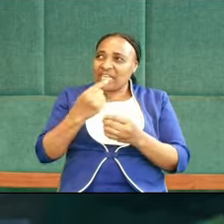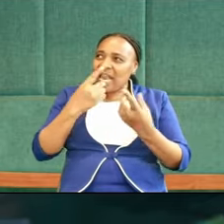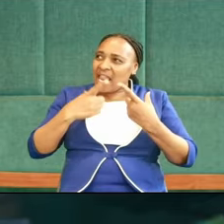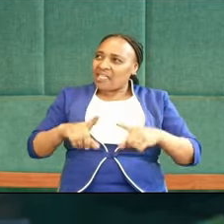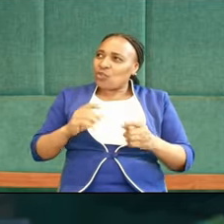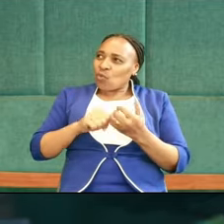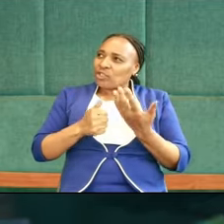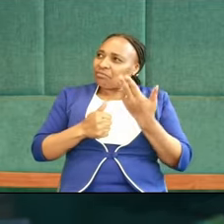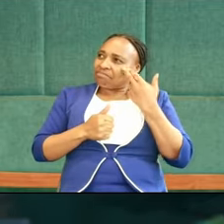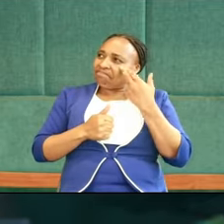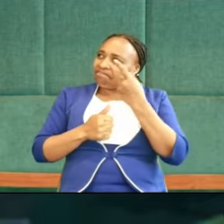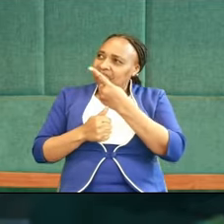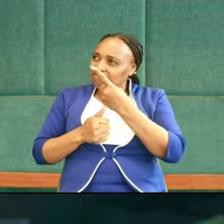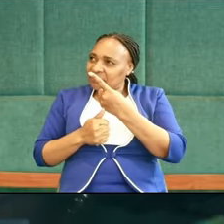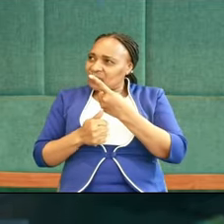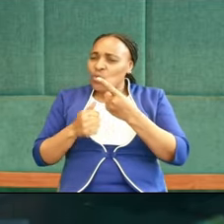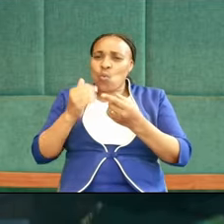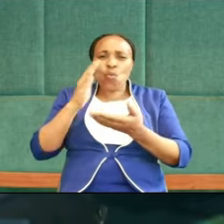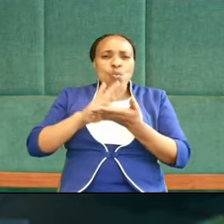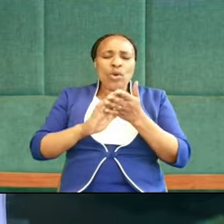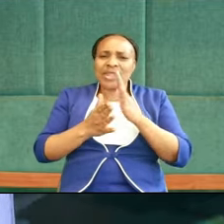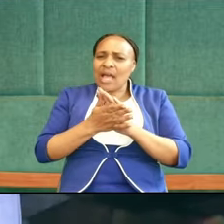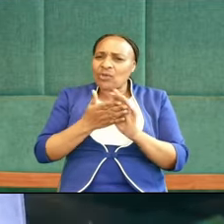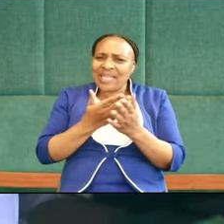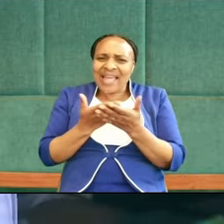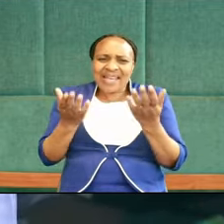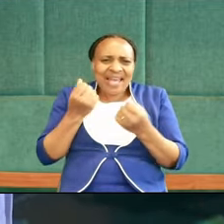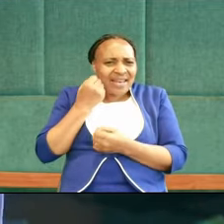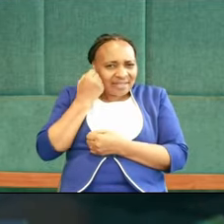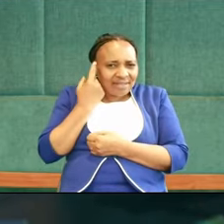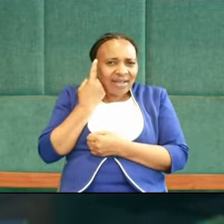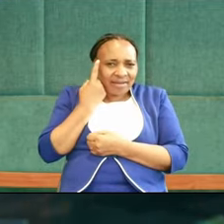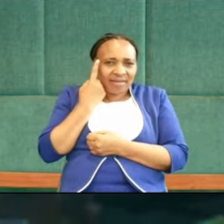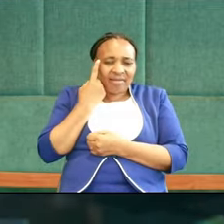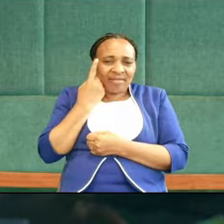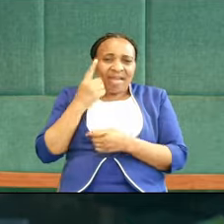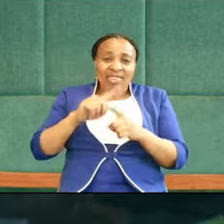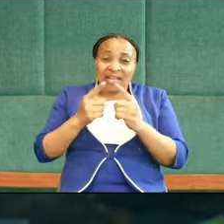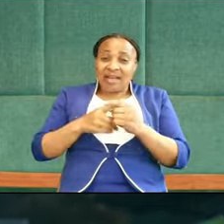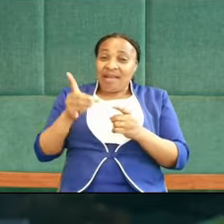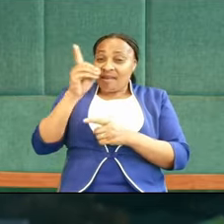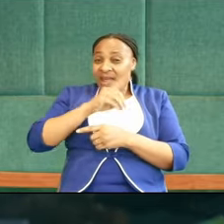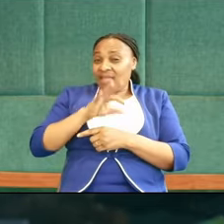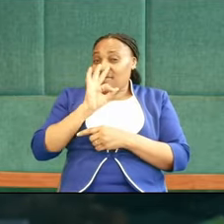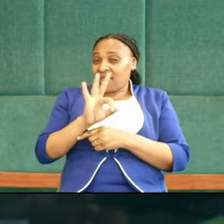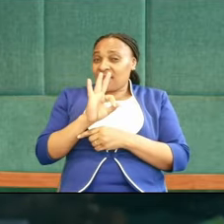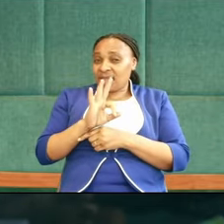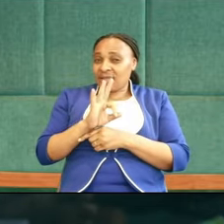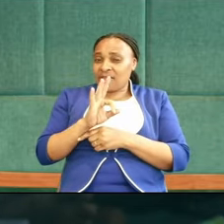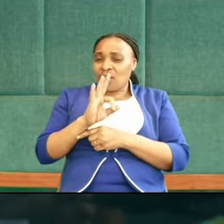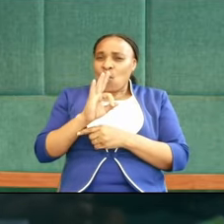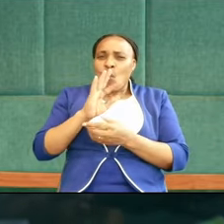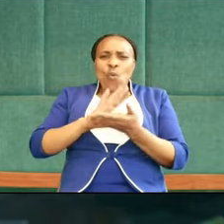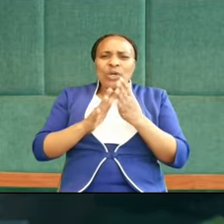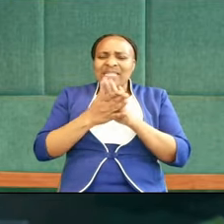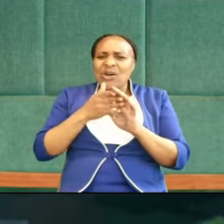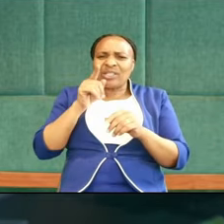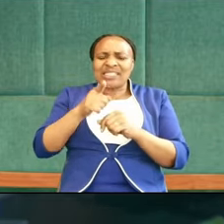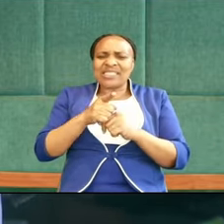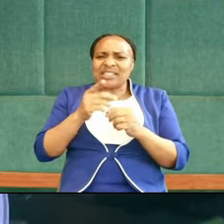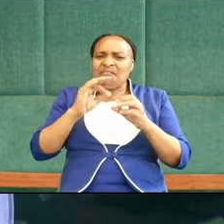let's pay attention. We dealt with the concept of understanding. Then day three, we dealt with